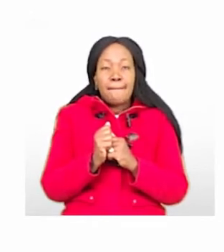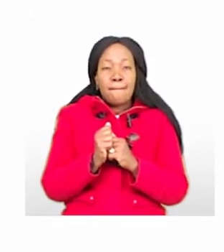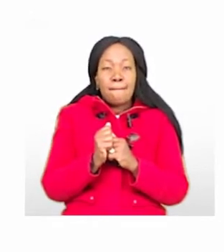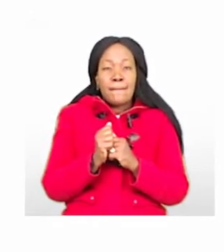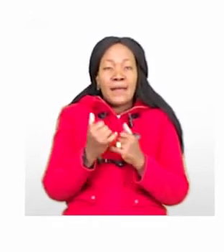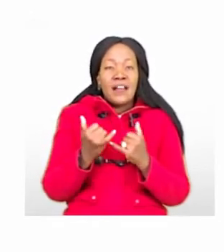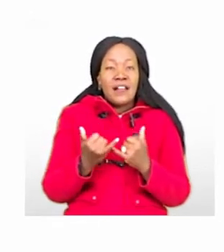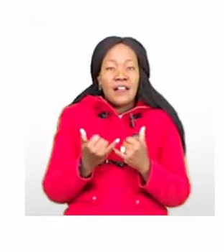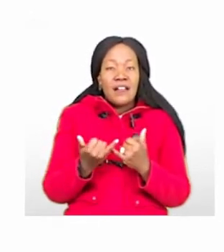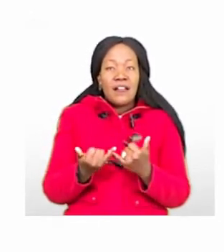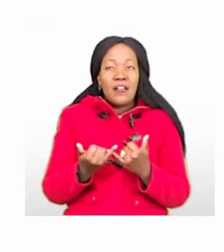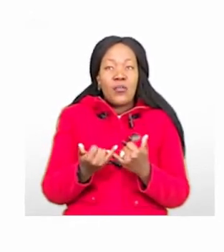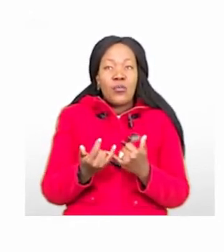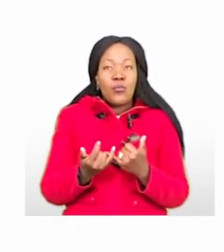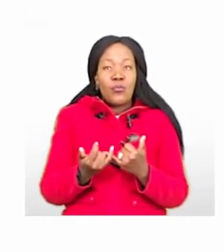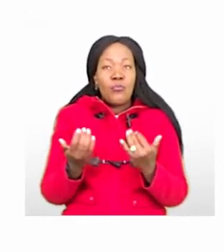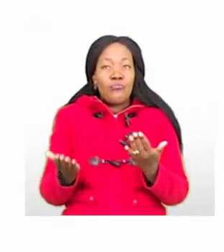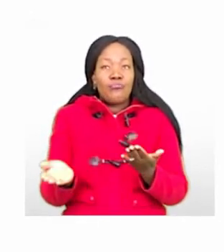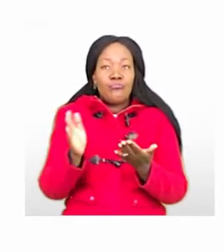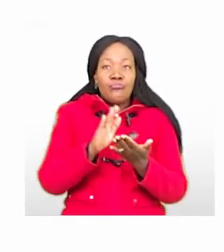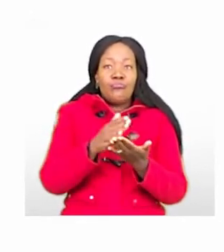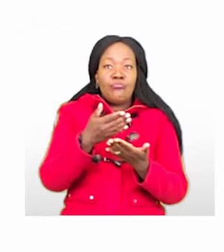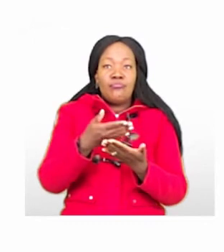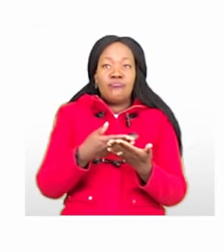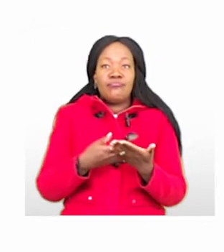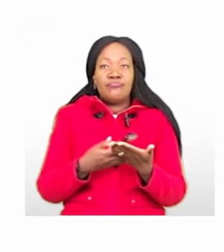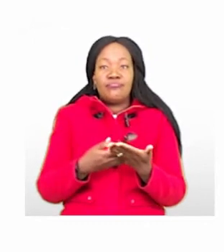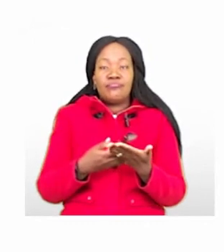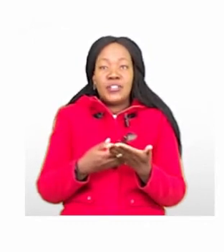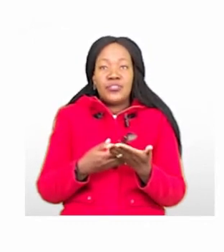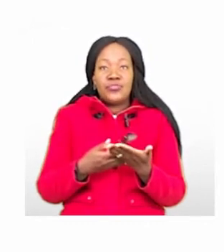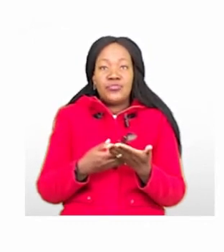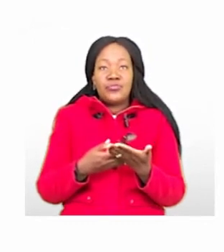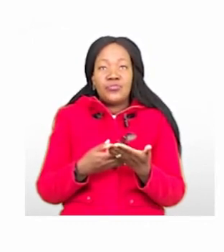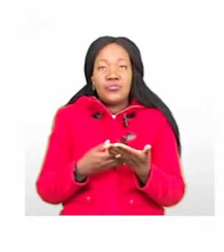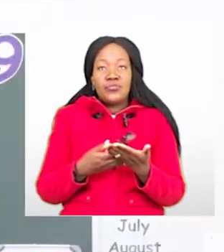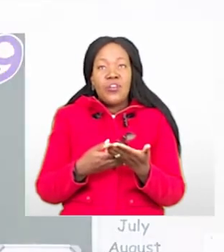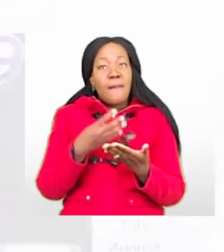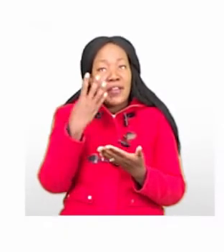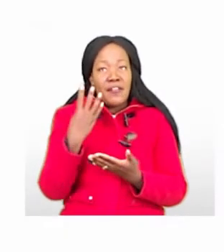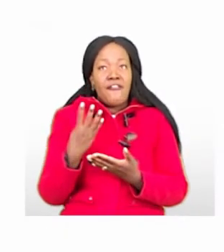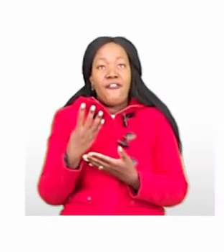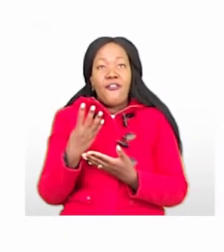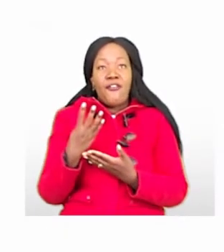Now we need to turn over. When we are done, let's turn over to page 4.